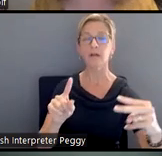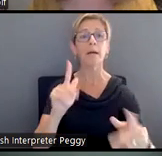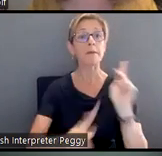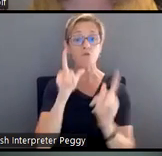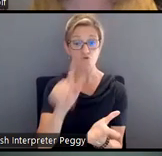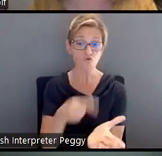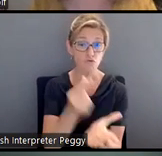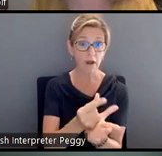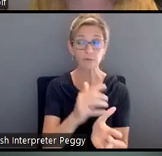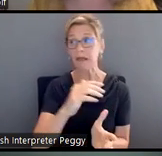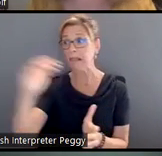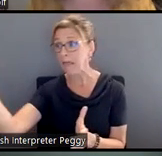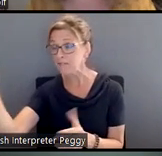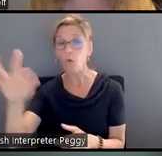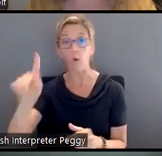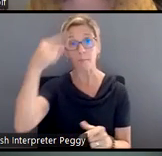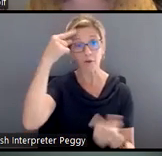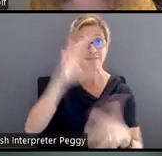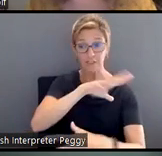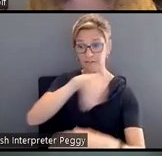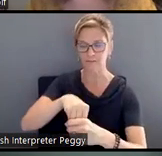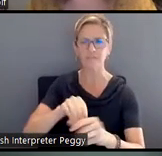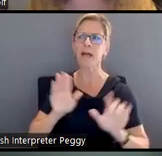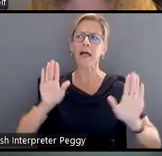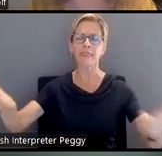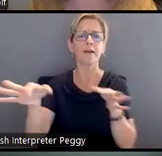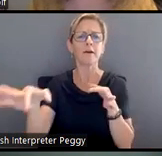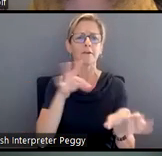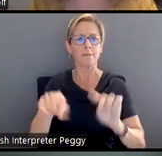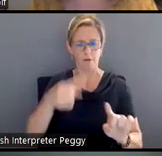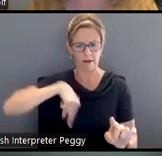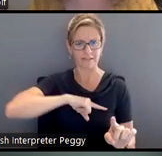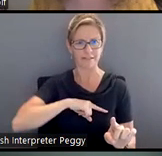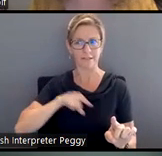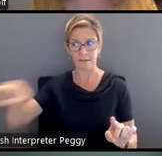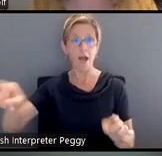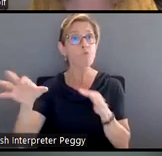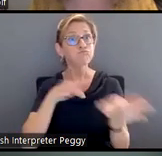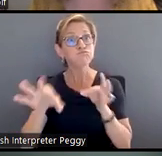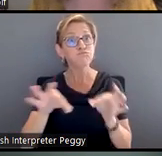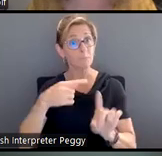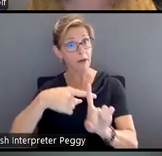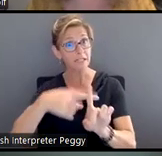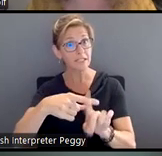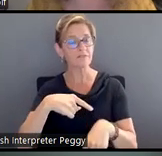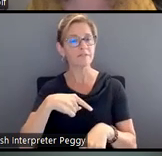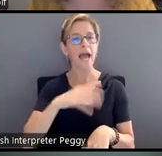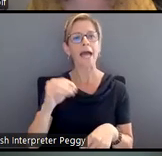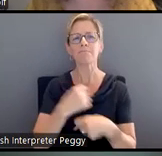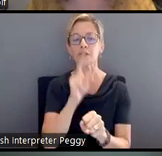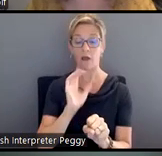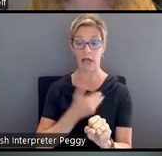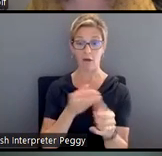they're learners or employers, what are the words they use to describe us? We want to use the language that they